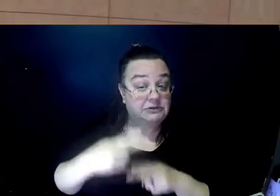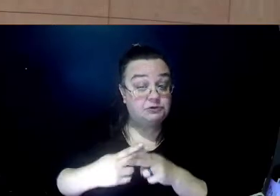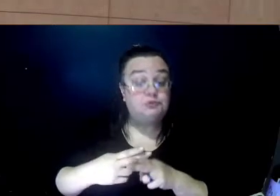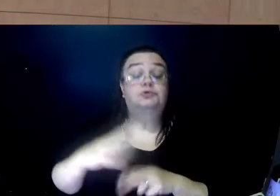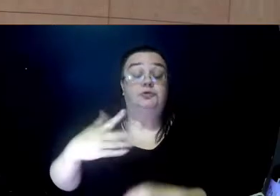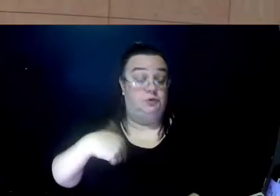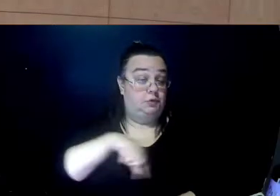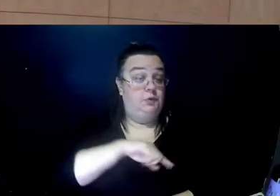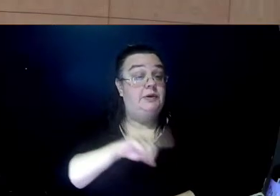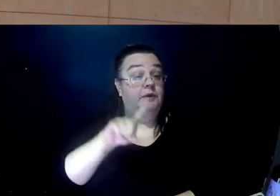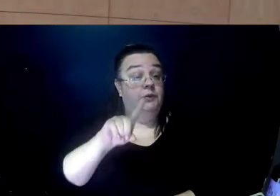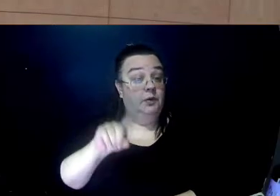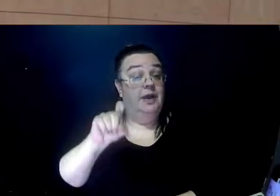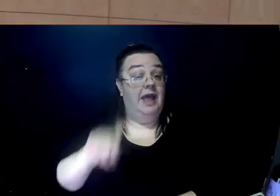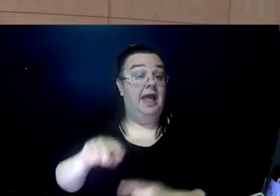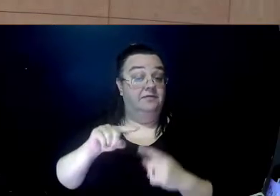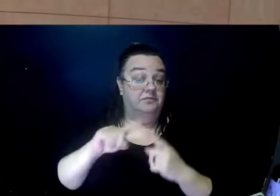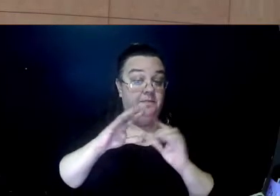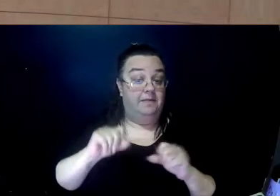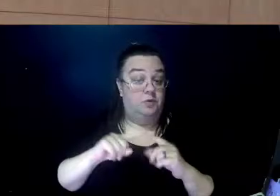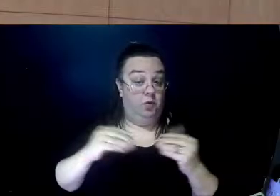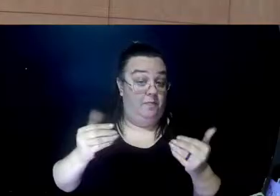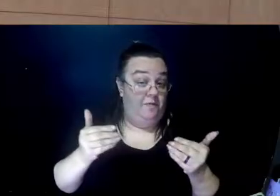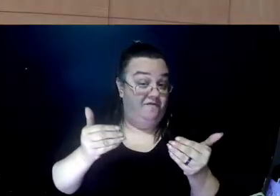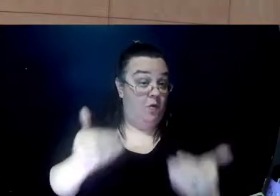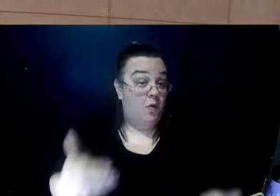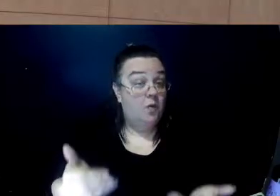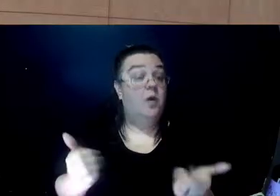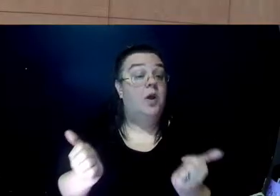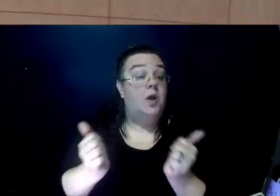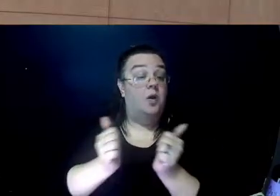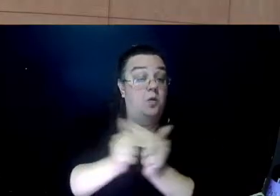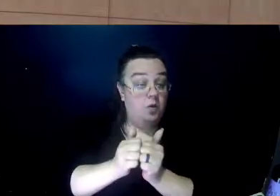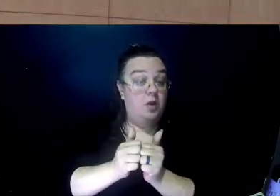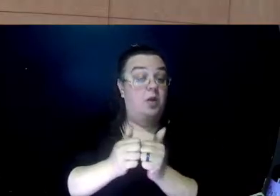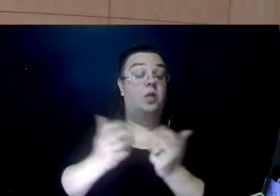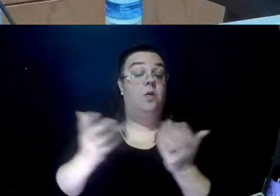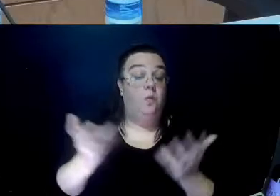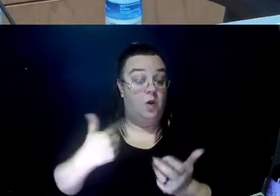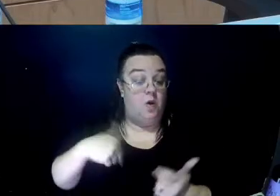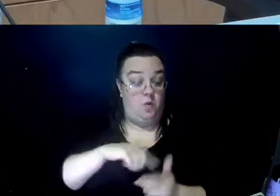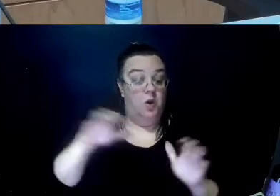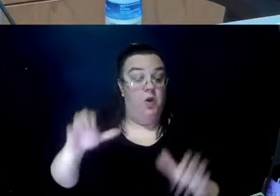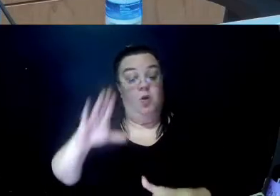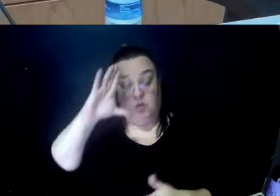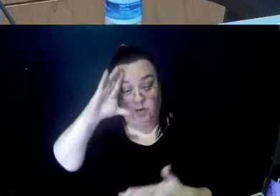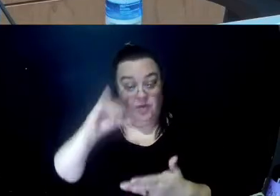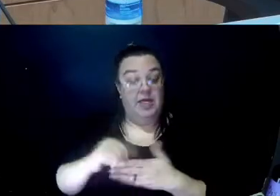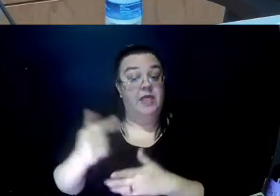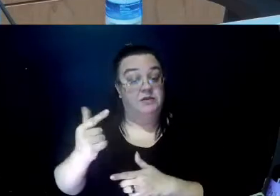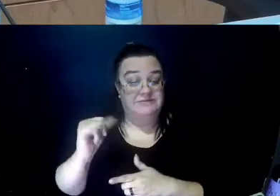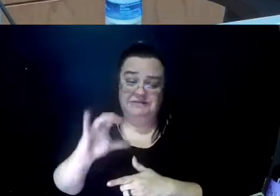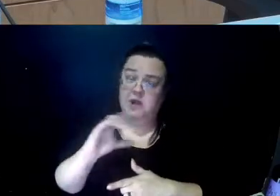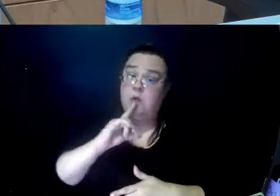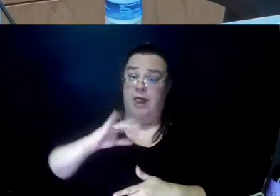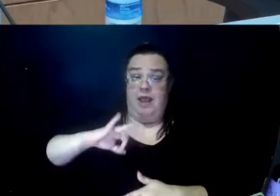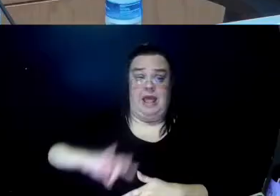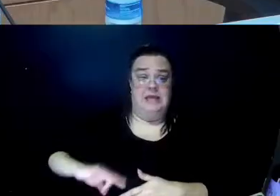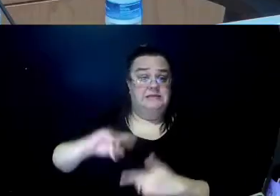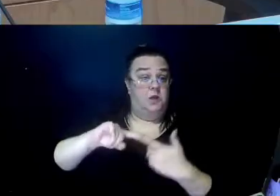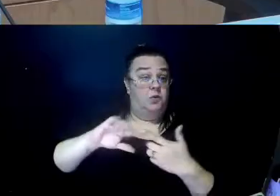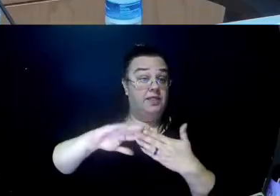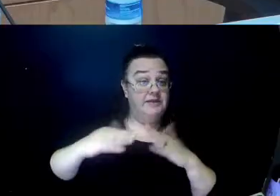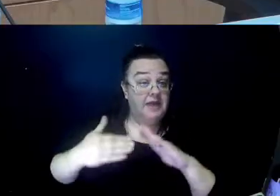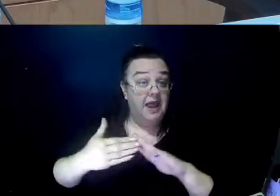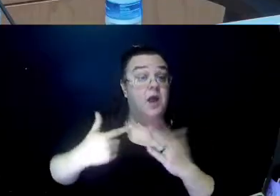do have to move forward with what we're doing. We know that the GIC is an asset to the town,